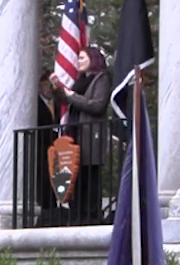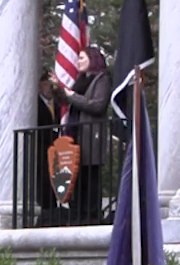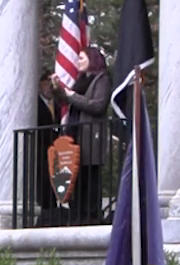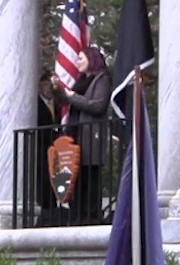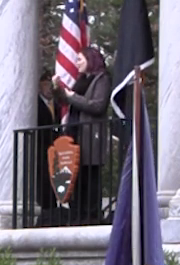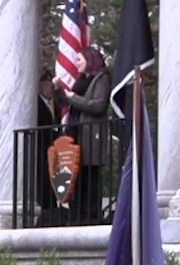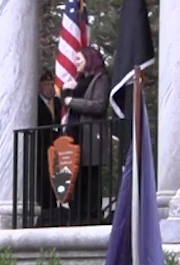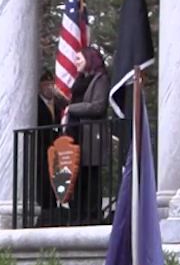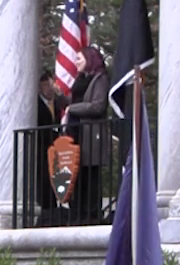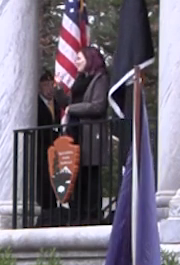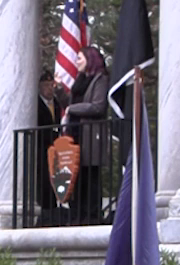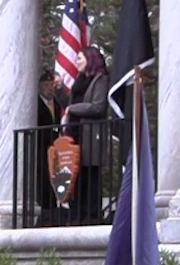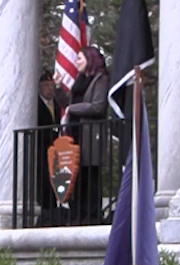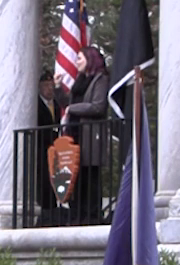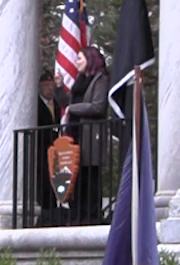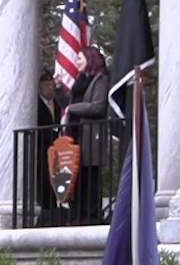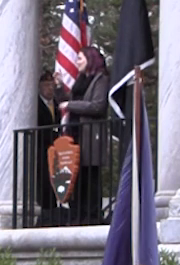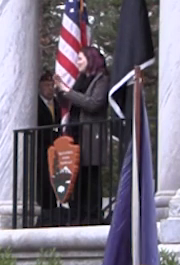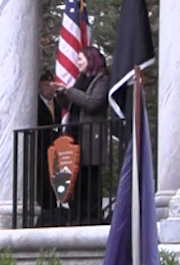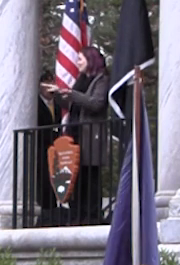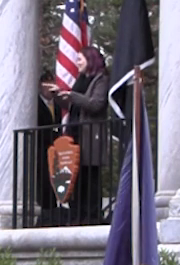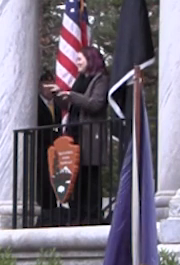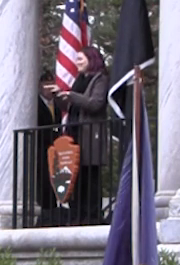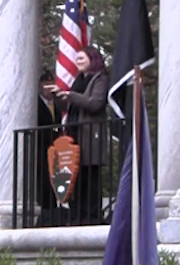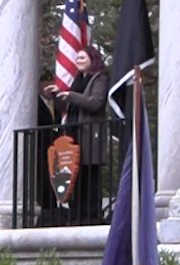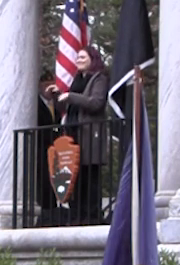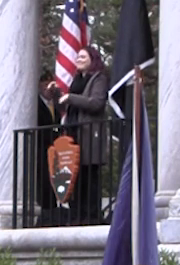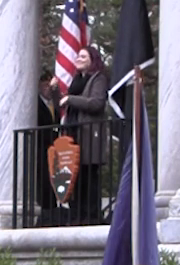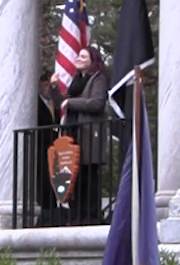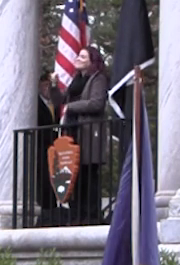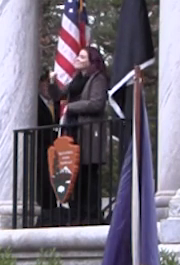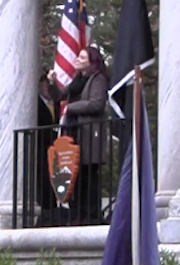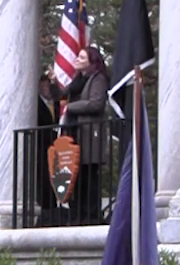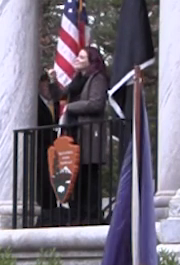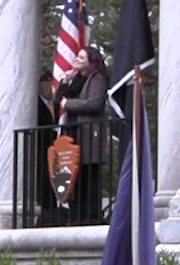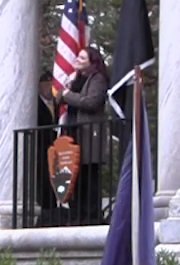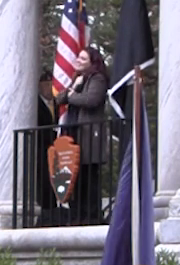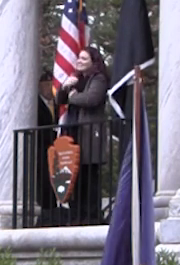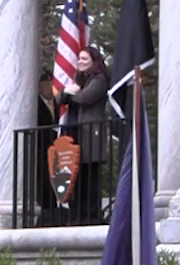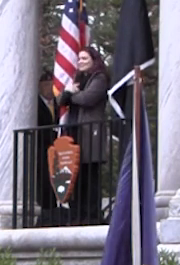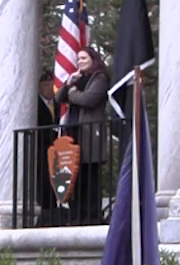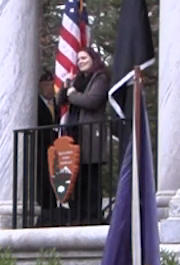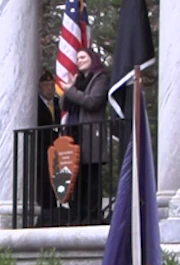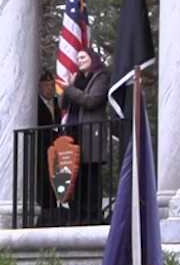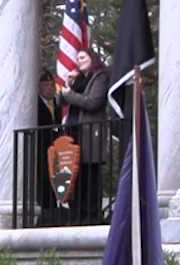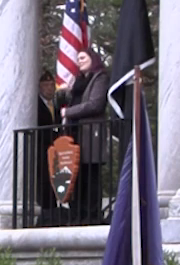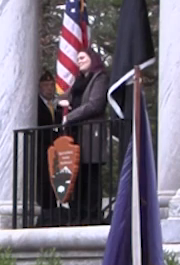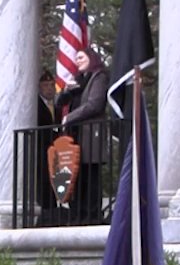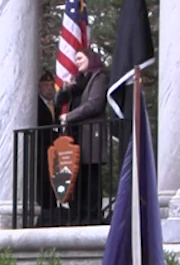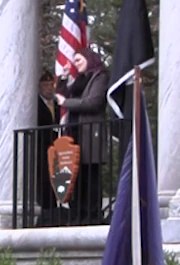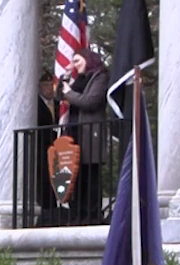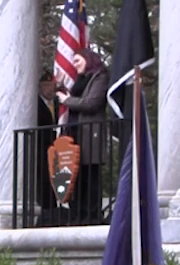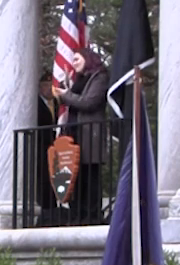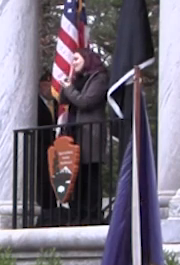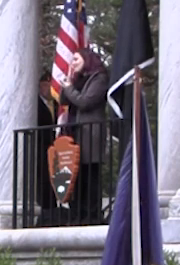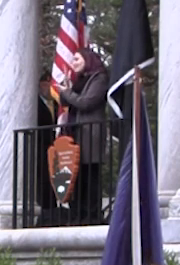Hannah, Jackson, Ava, and Stephen. Jerry loved his country and served it proudly. We honor and